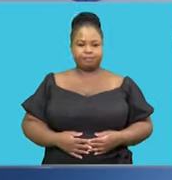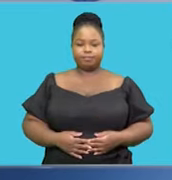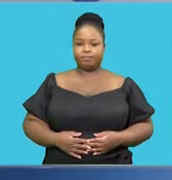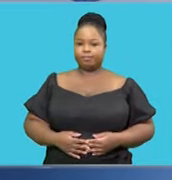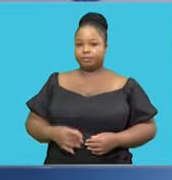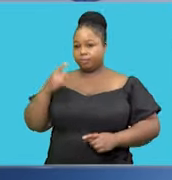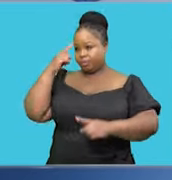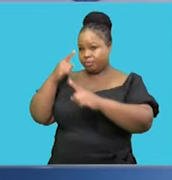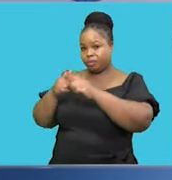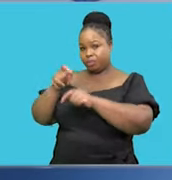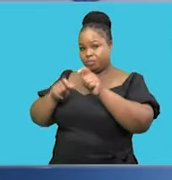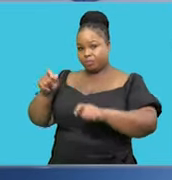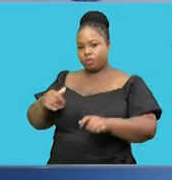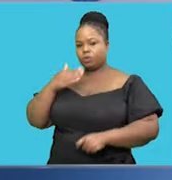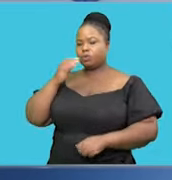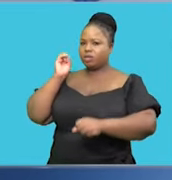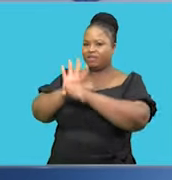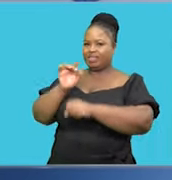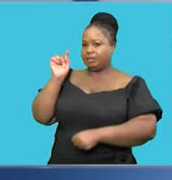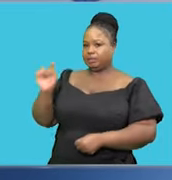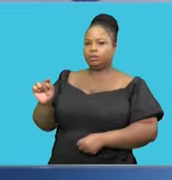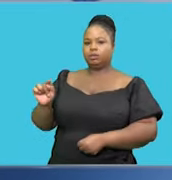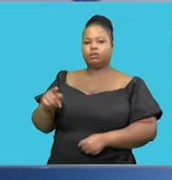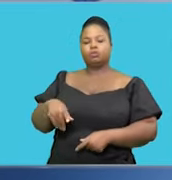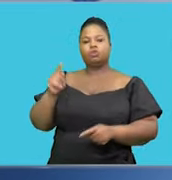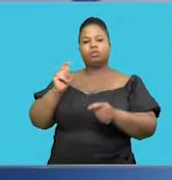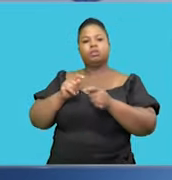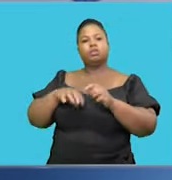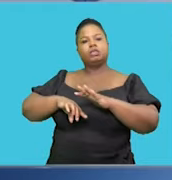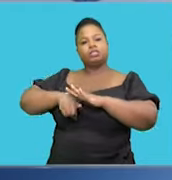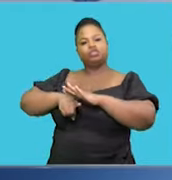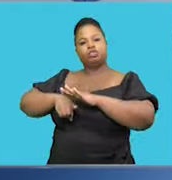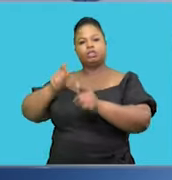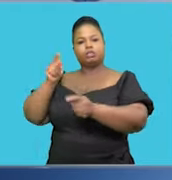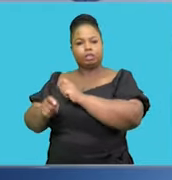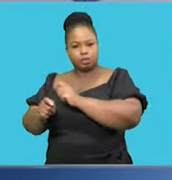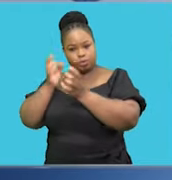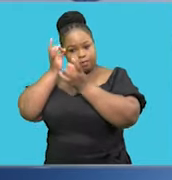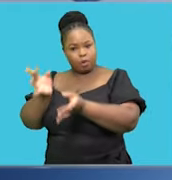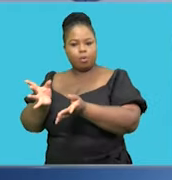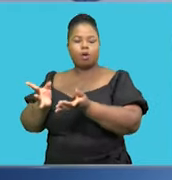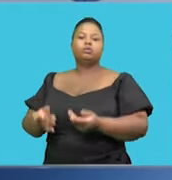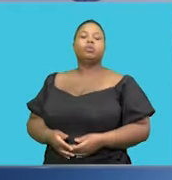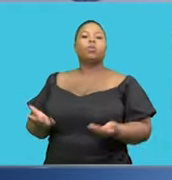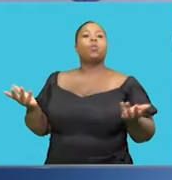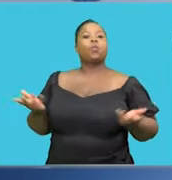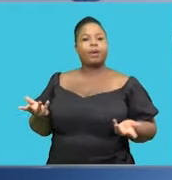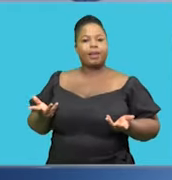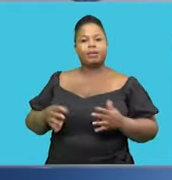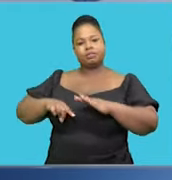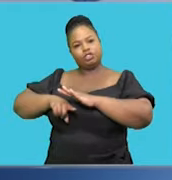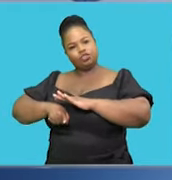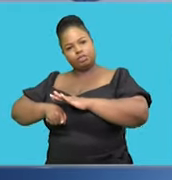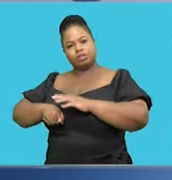to target those people who are affected by those changes in voting district boundaries to alert them that their voting districts and voting